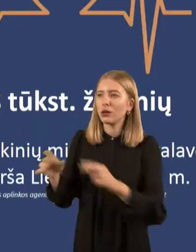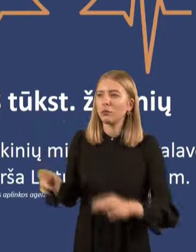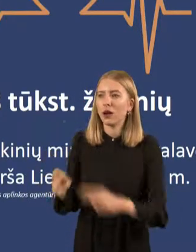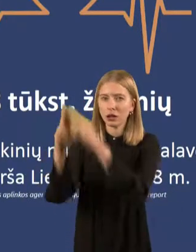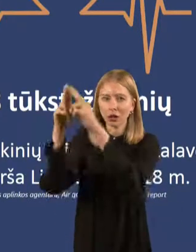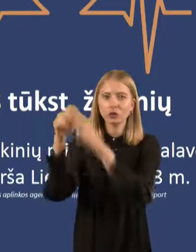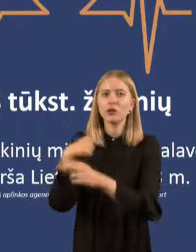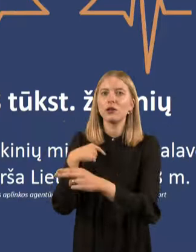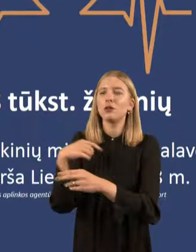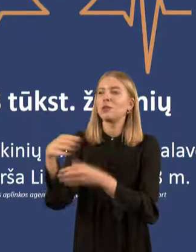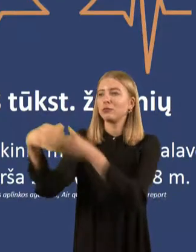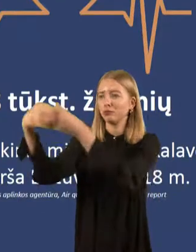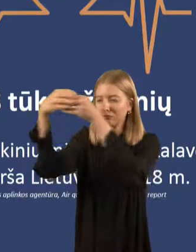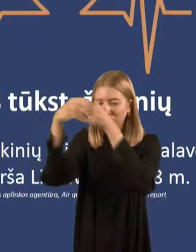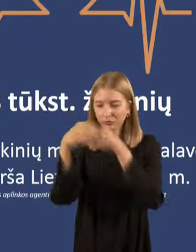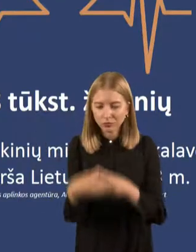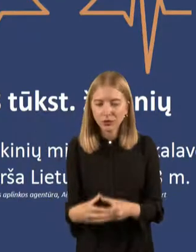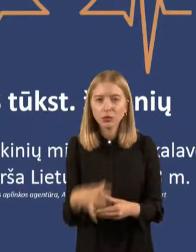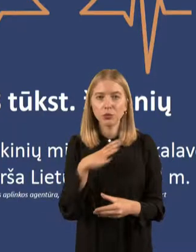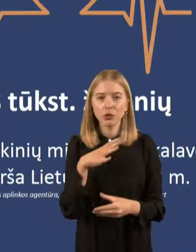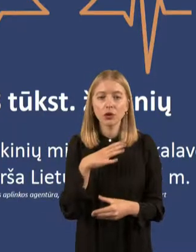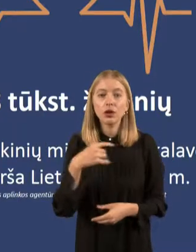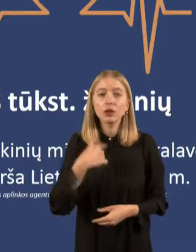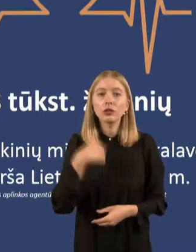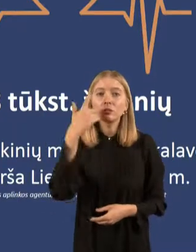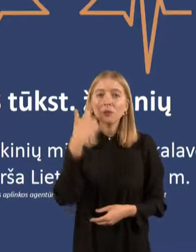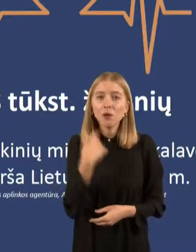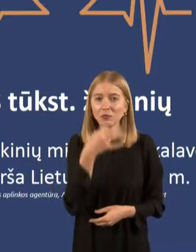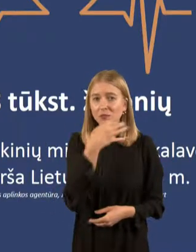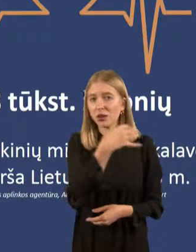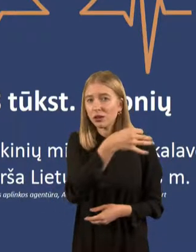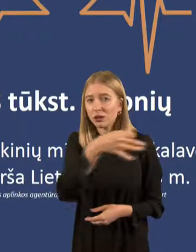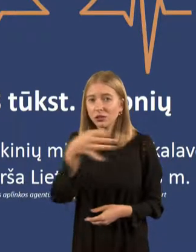population has